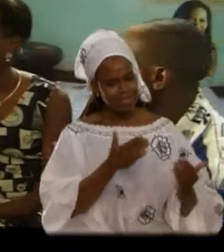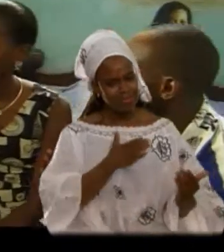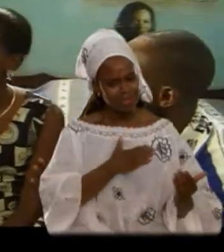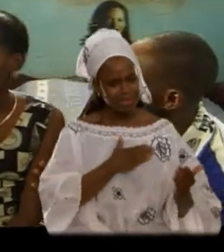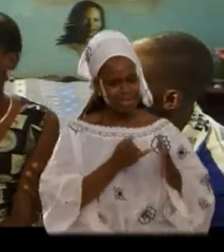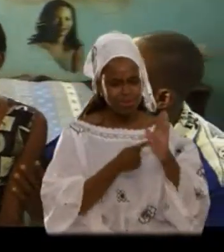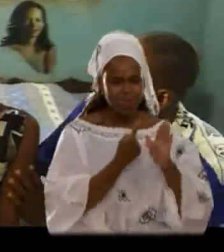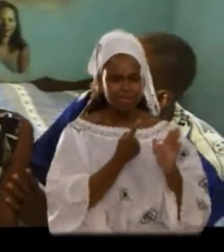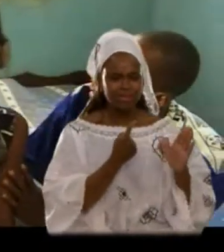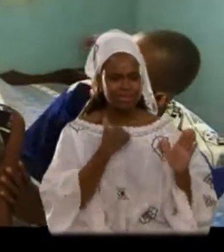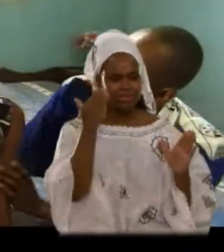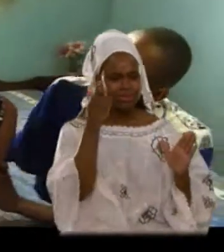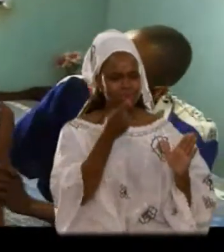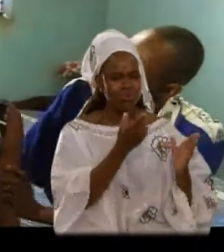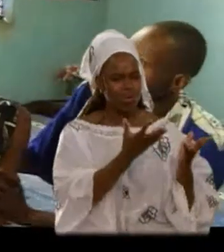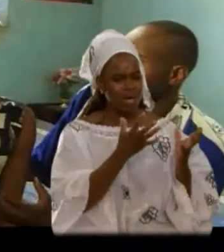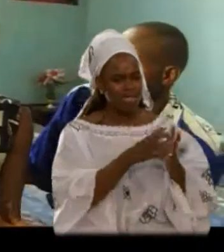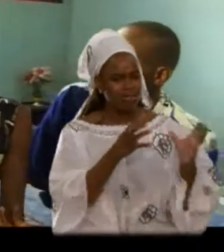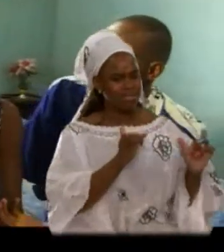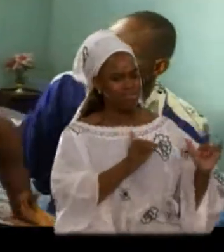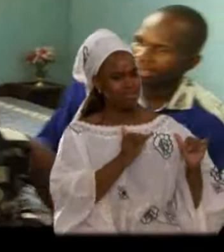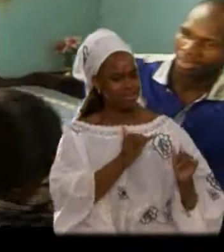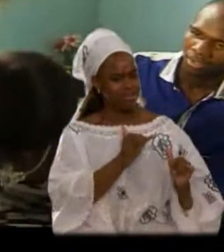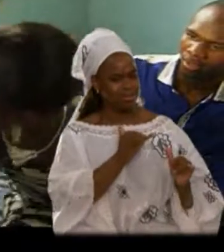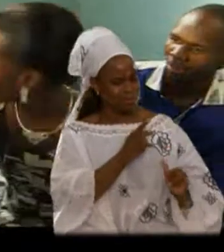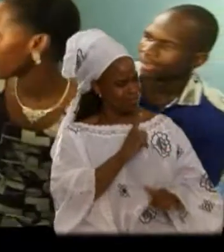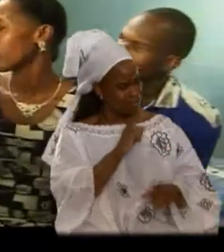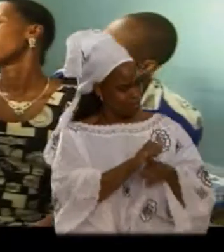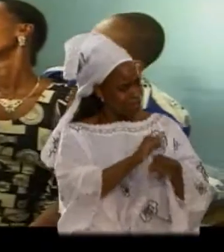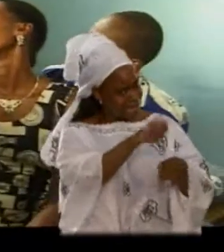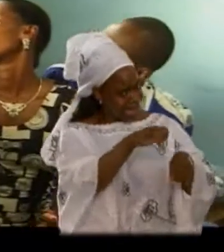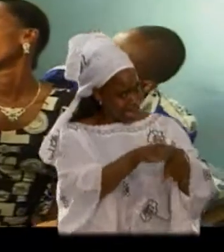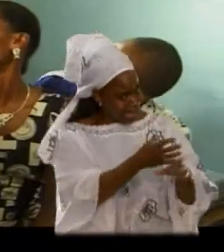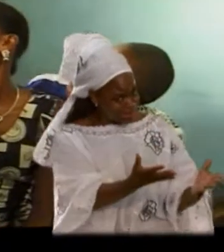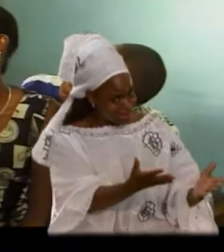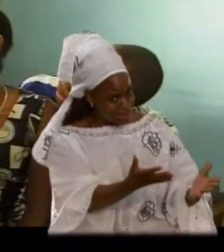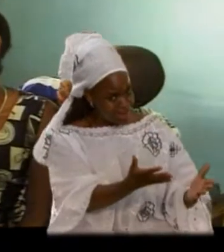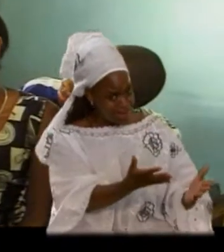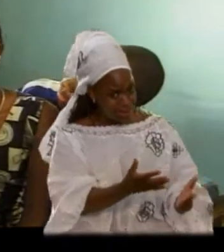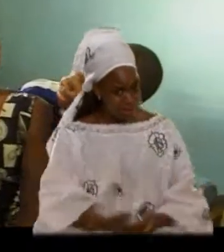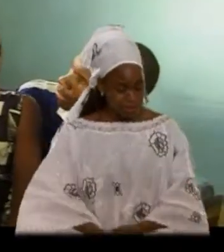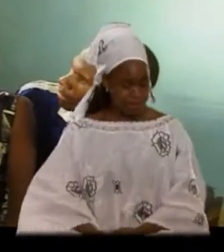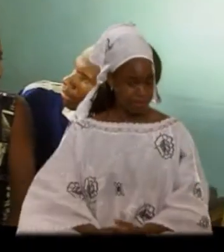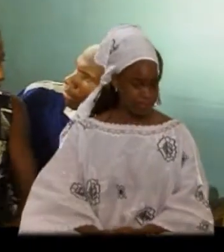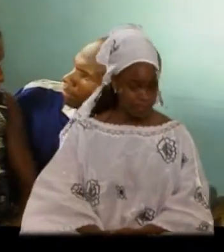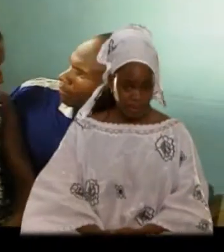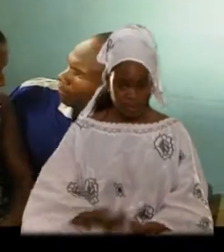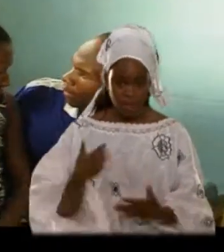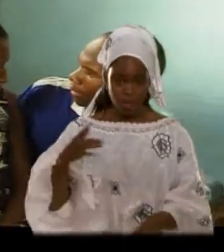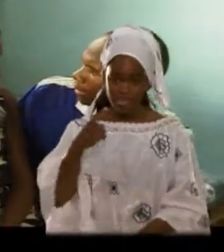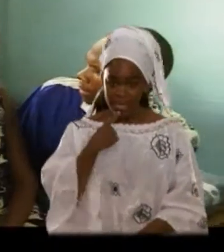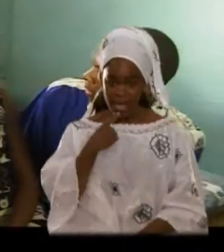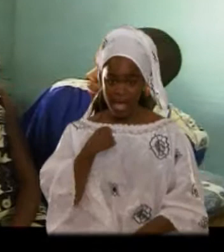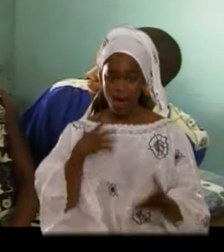this once. Hey, I know you want it as much as me. We're practically engaged. I've already said I